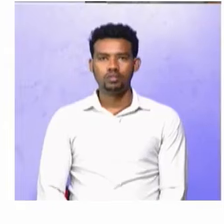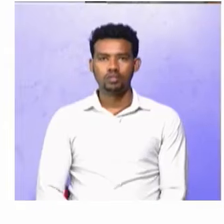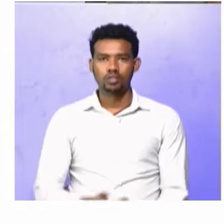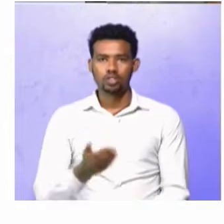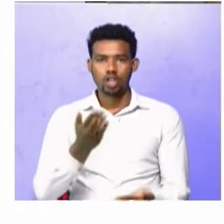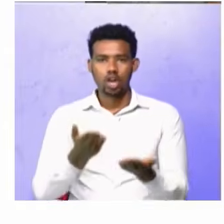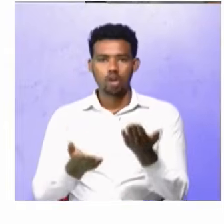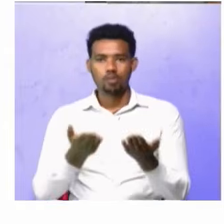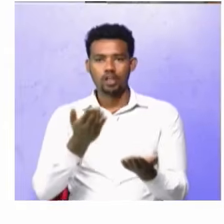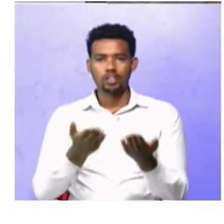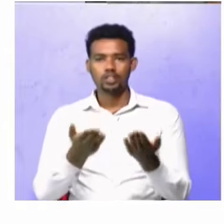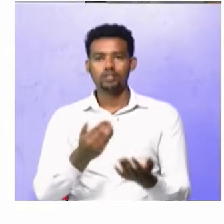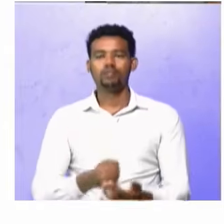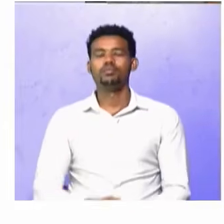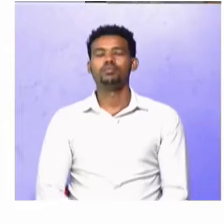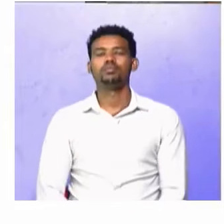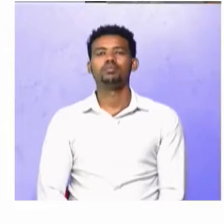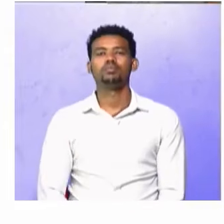comparison.